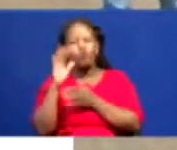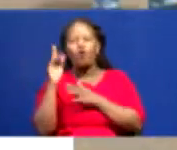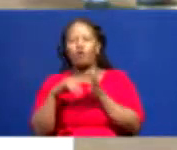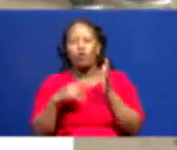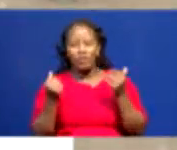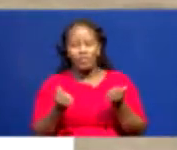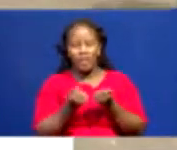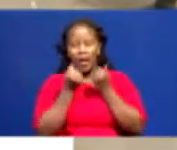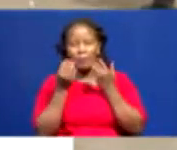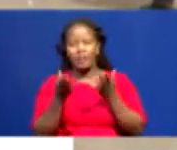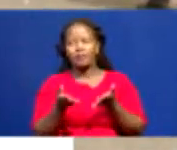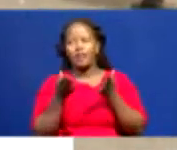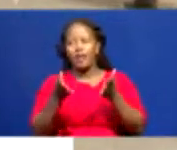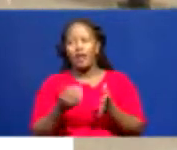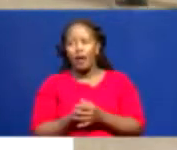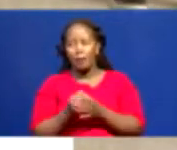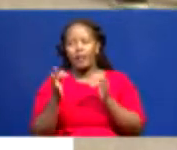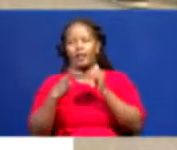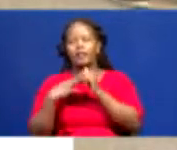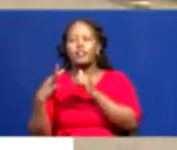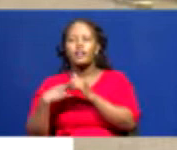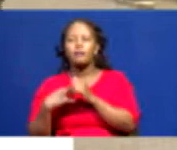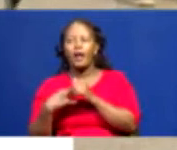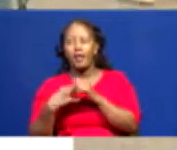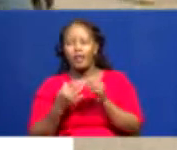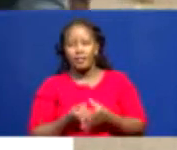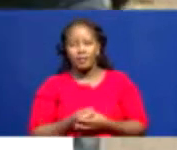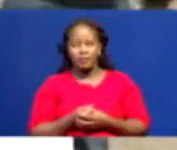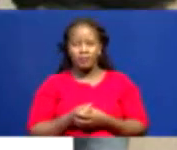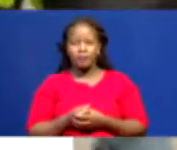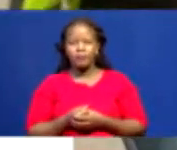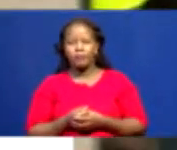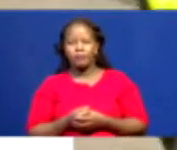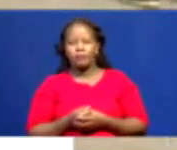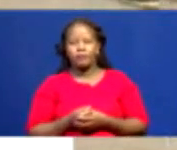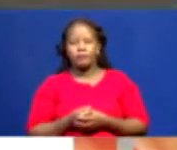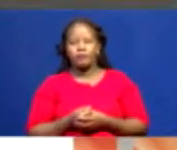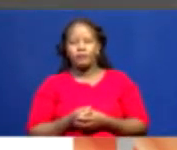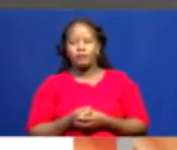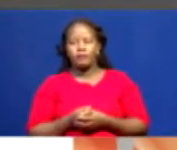is happening here at Kibra. Back to you, Muchuma.